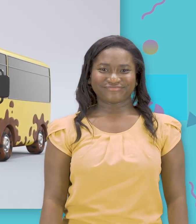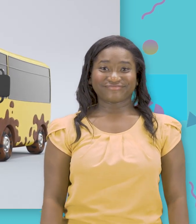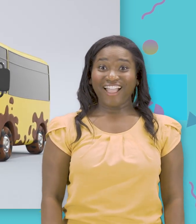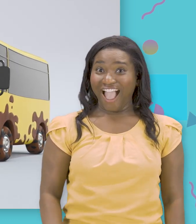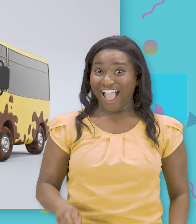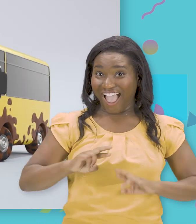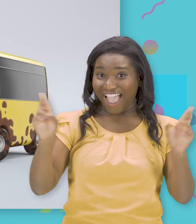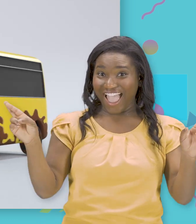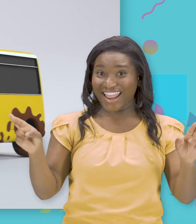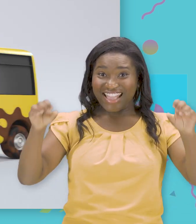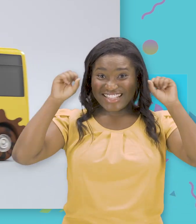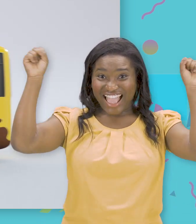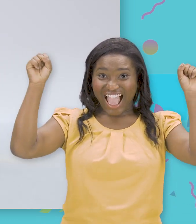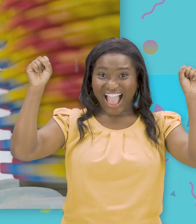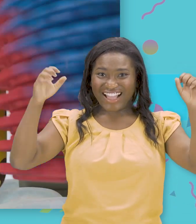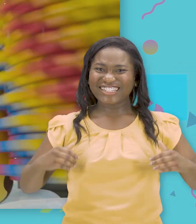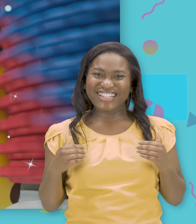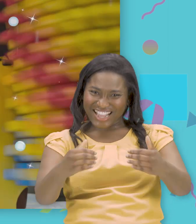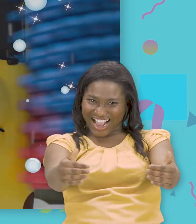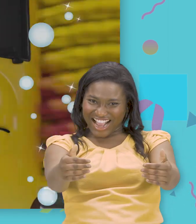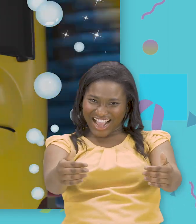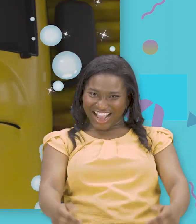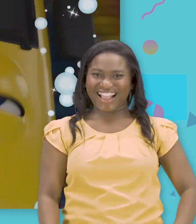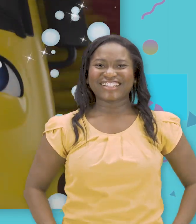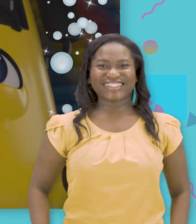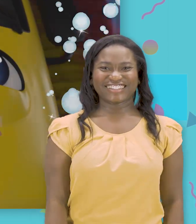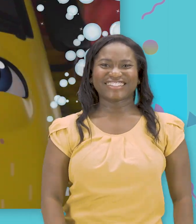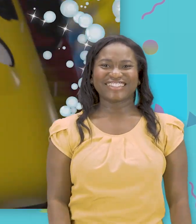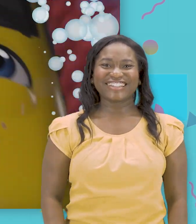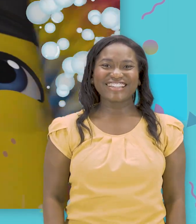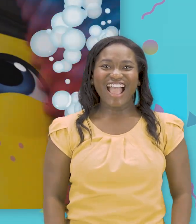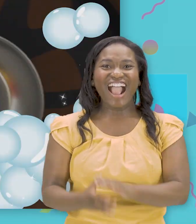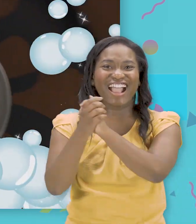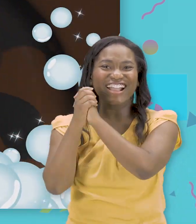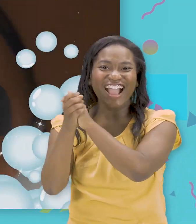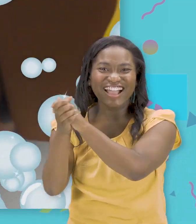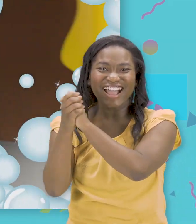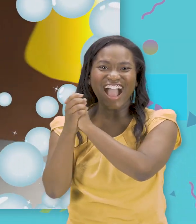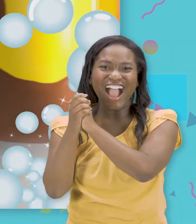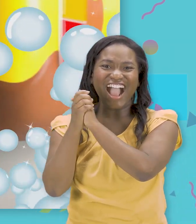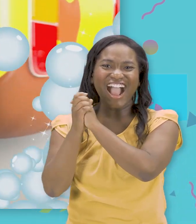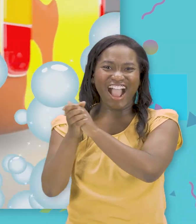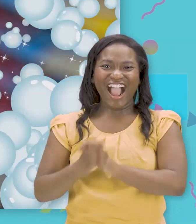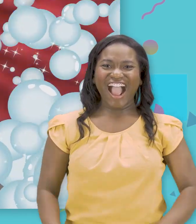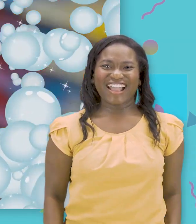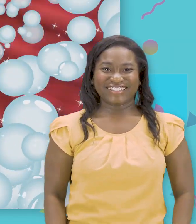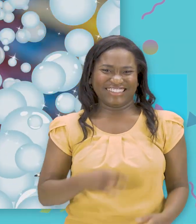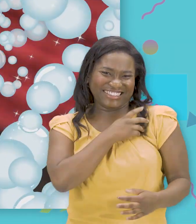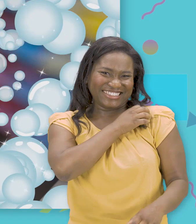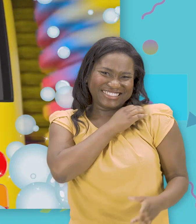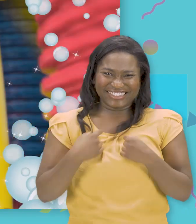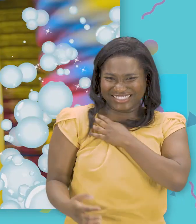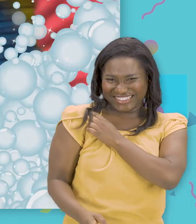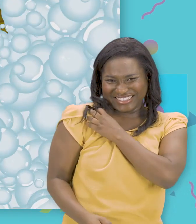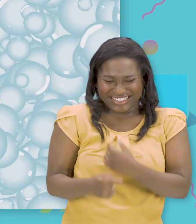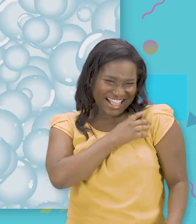there. Ready, set, go! You're doing it, Buster!